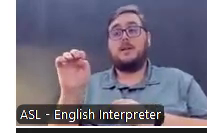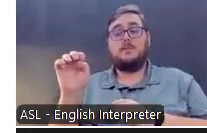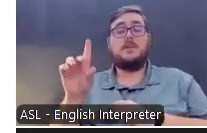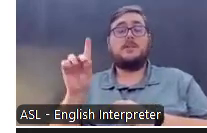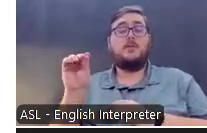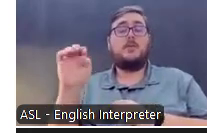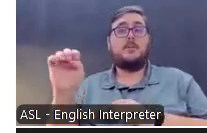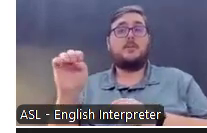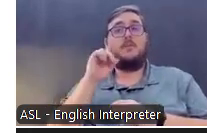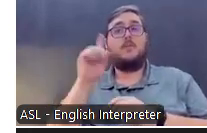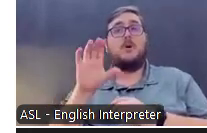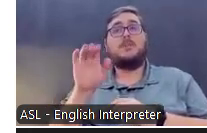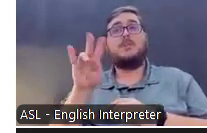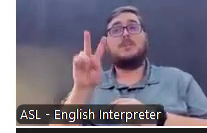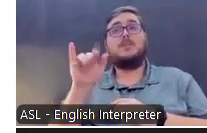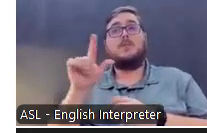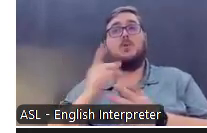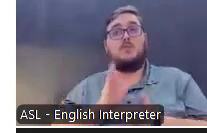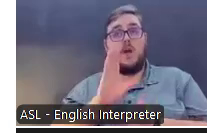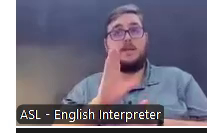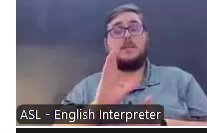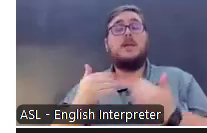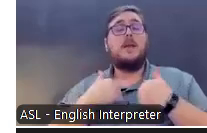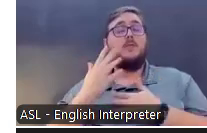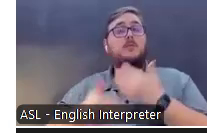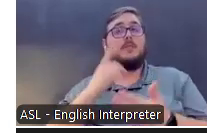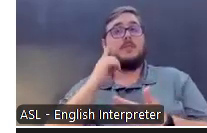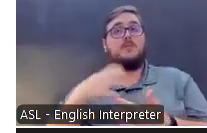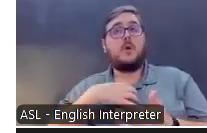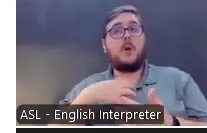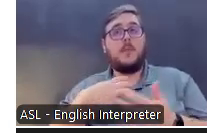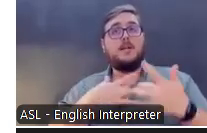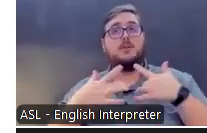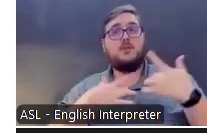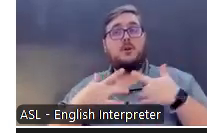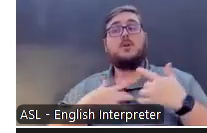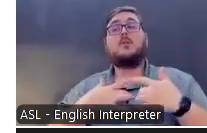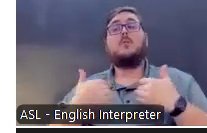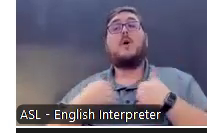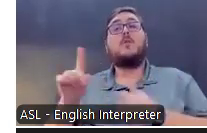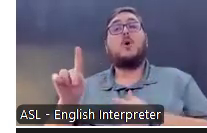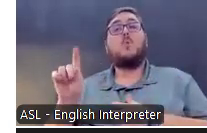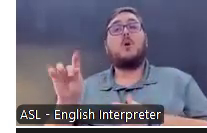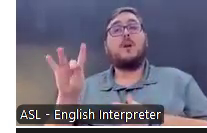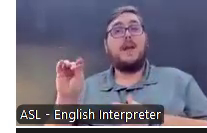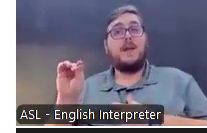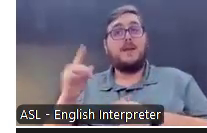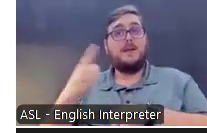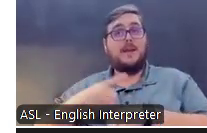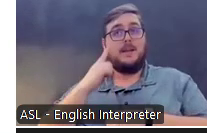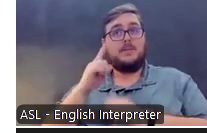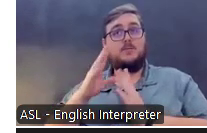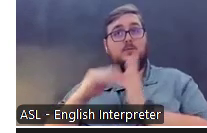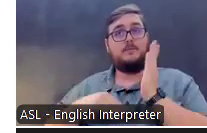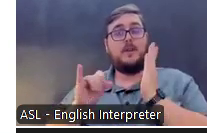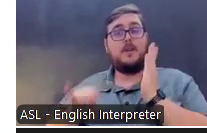a 180-day time frame to do this. There is lots of information on the U.S. Department of Education's